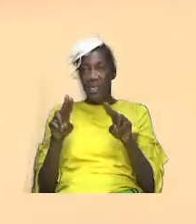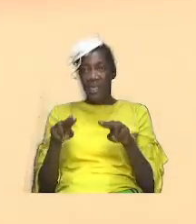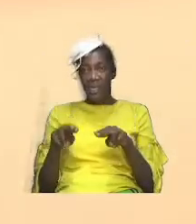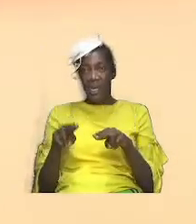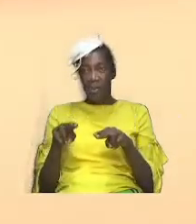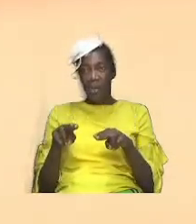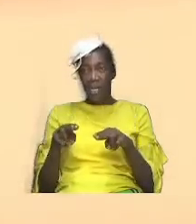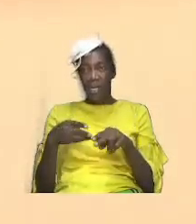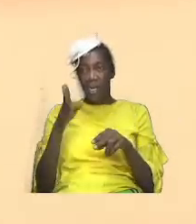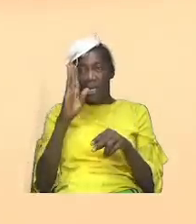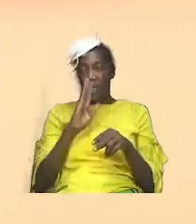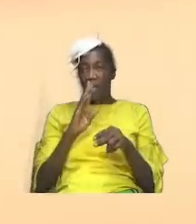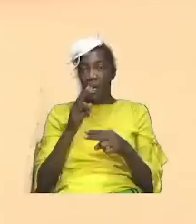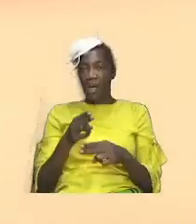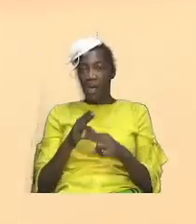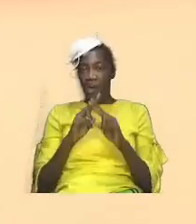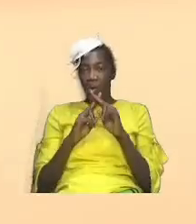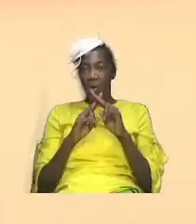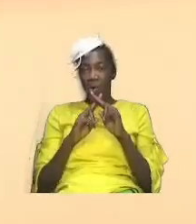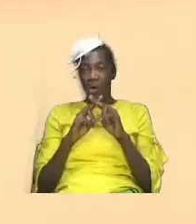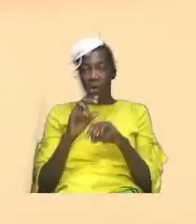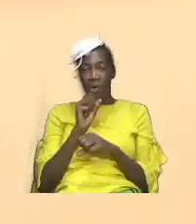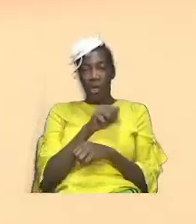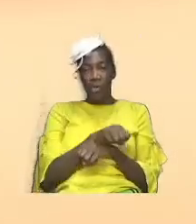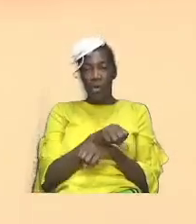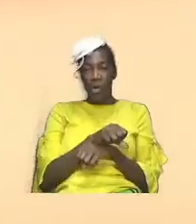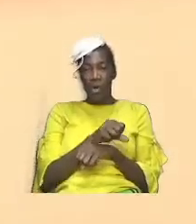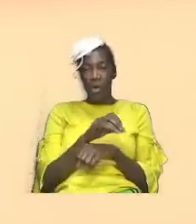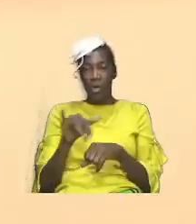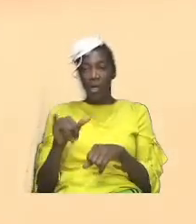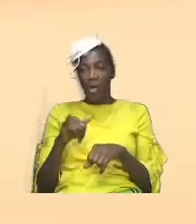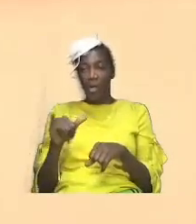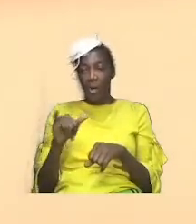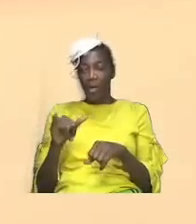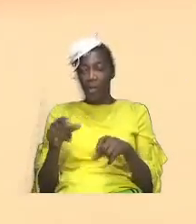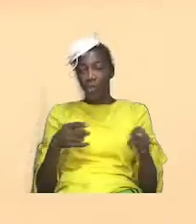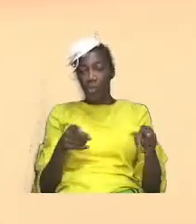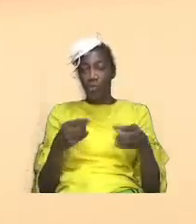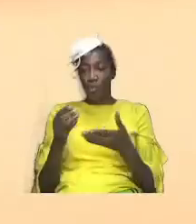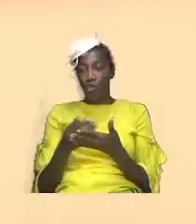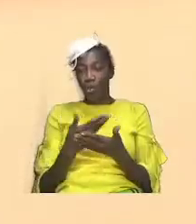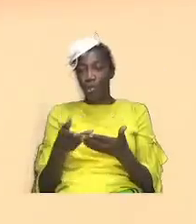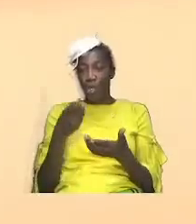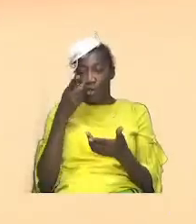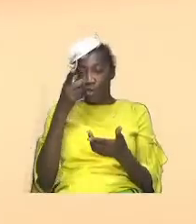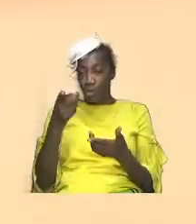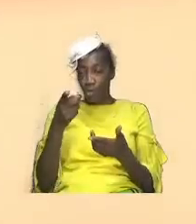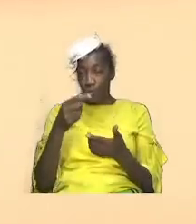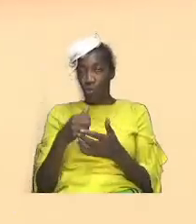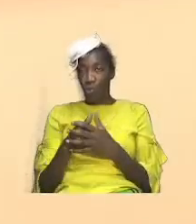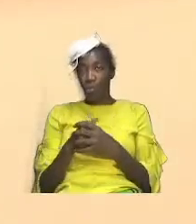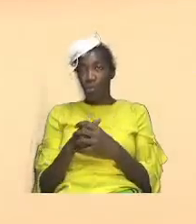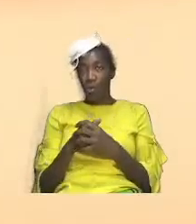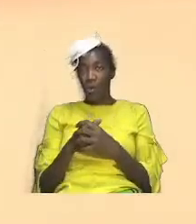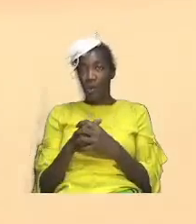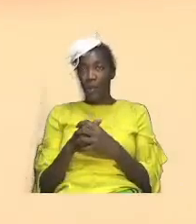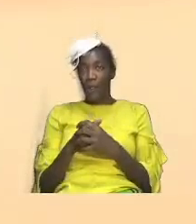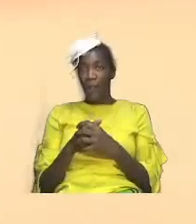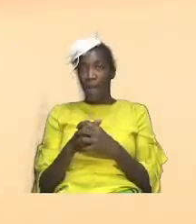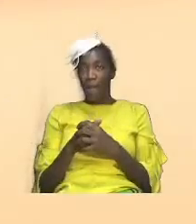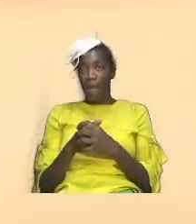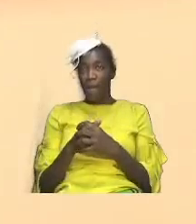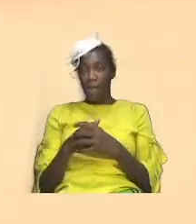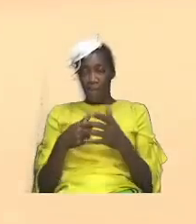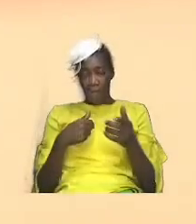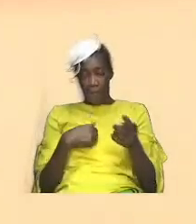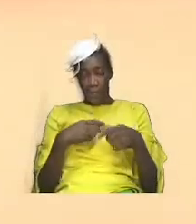the collective work. But then it also does something to you as an individual. So be careful, you know. Why are you giving to this thing,